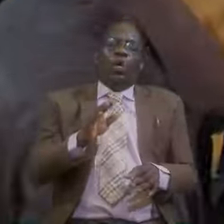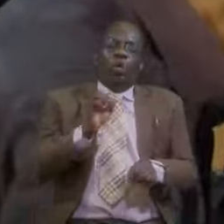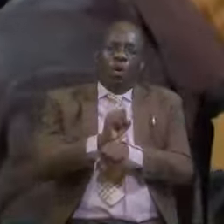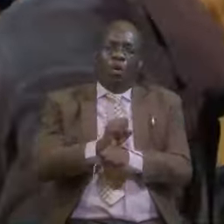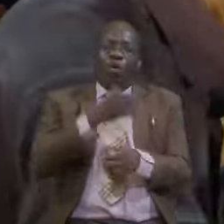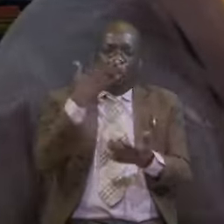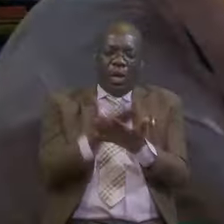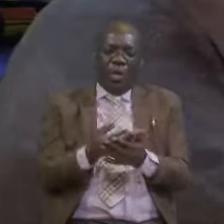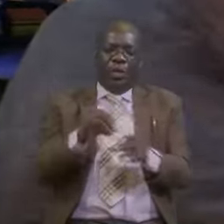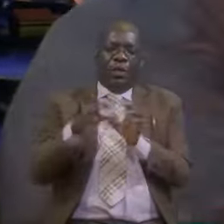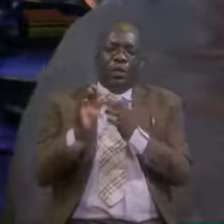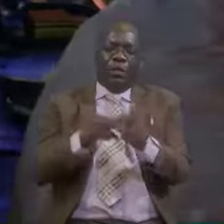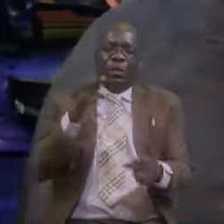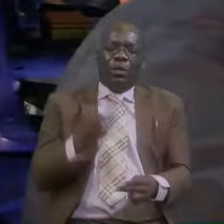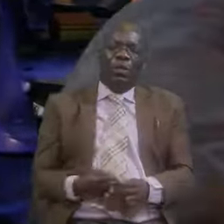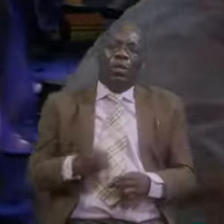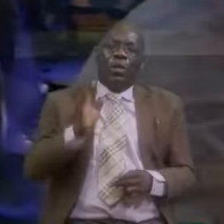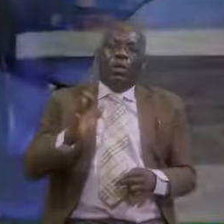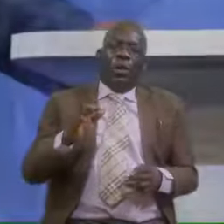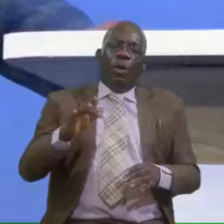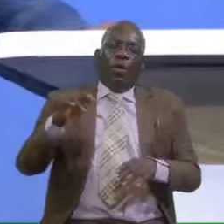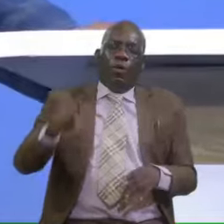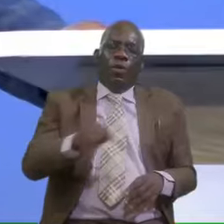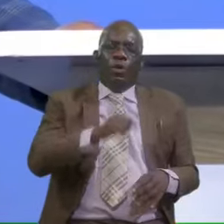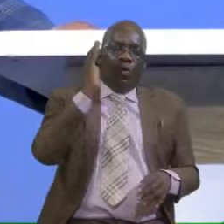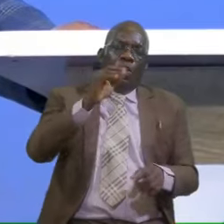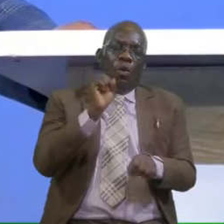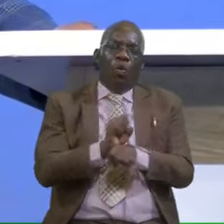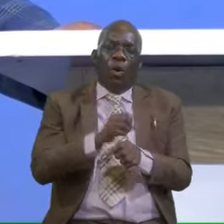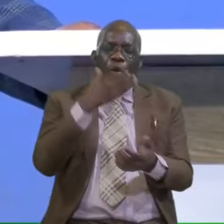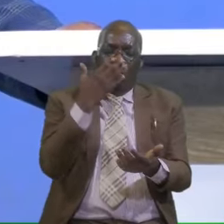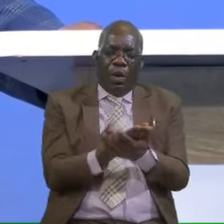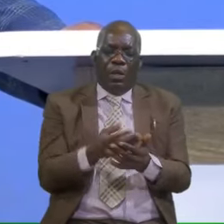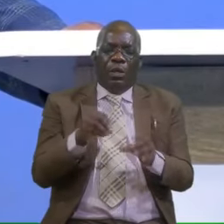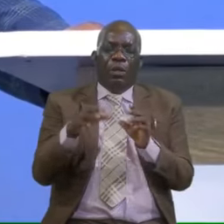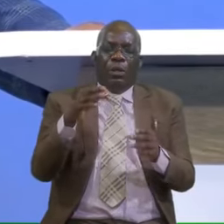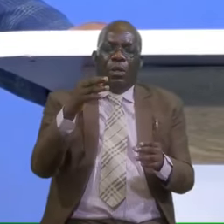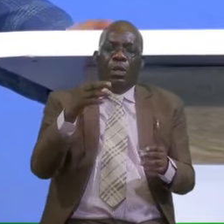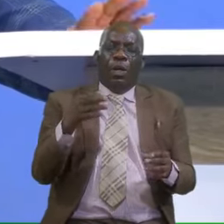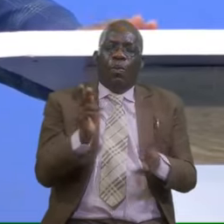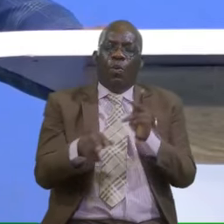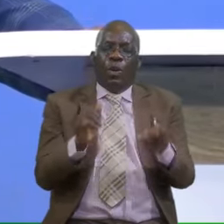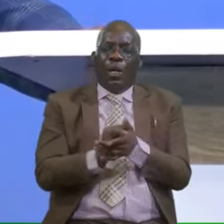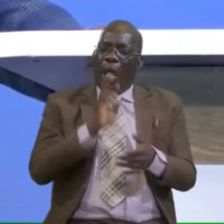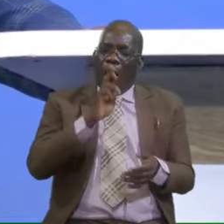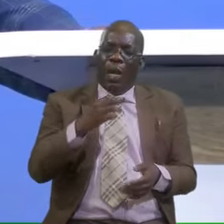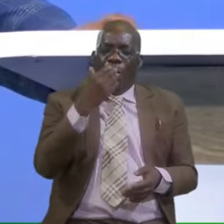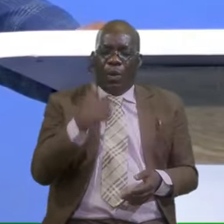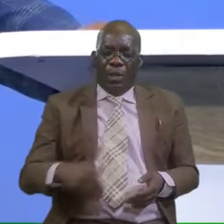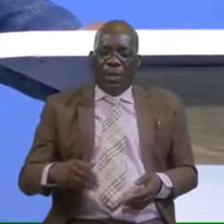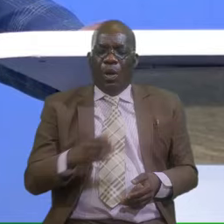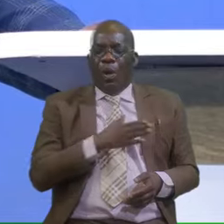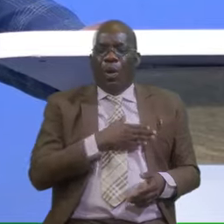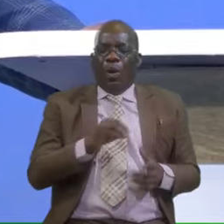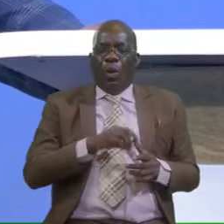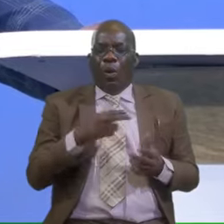Your feet will function normally. Those who are paralyzed or lame, or one leg shorter than